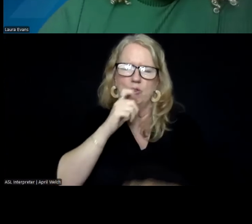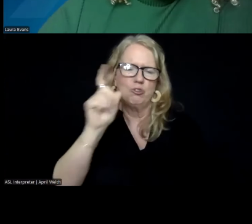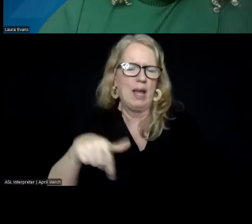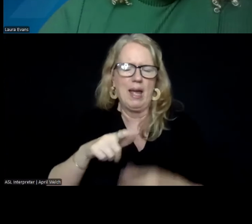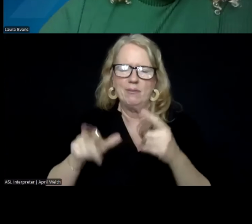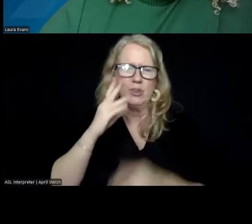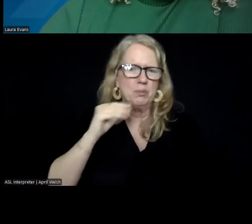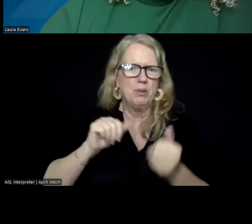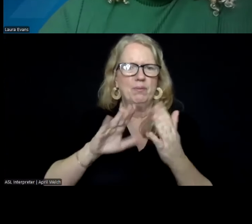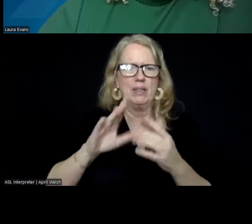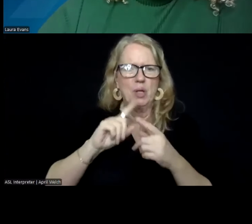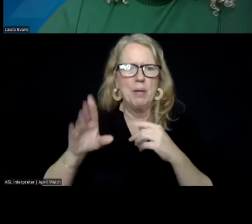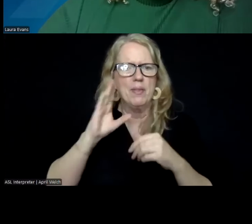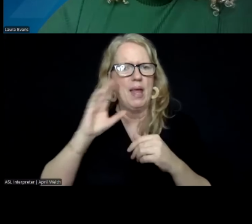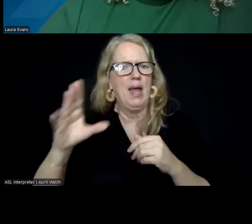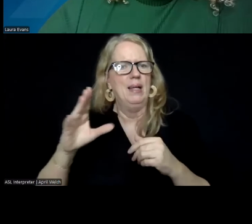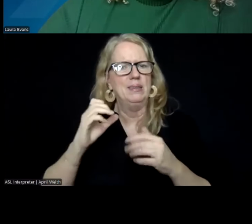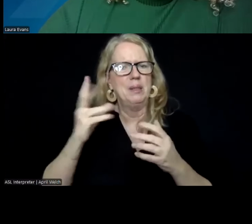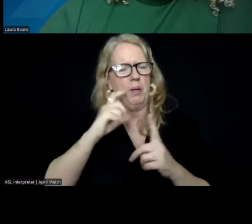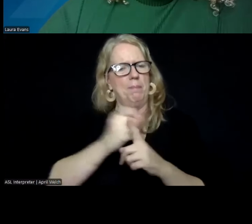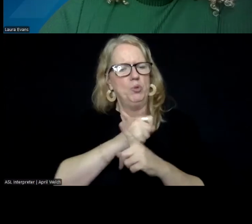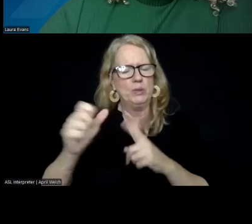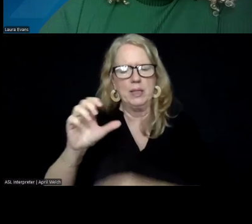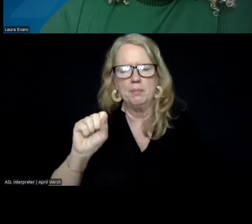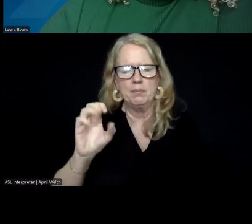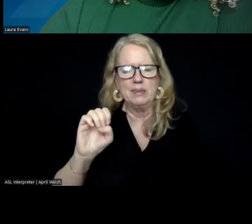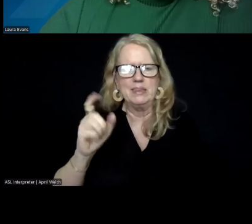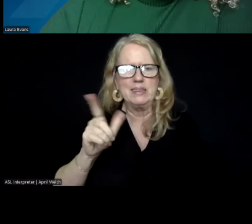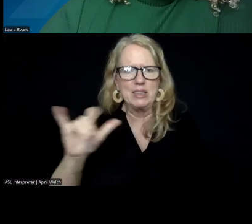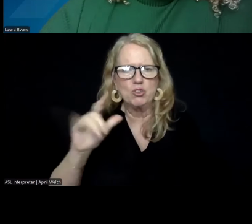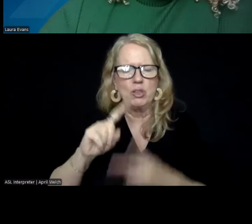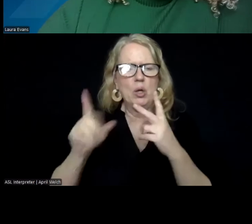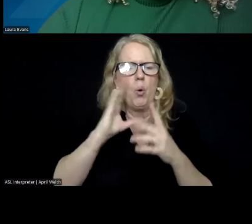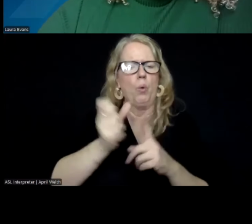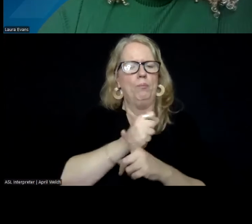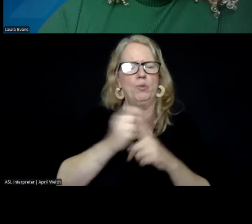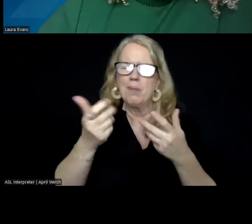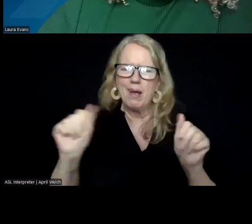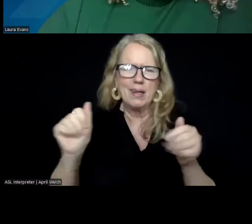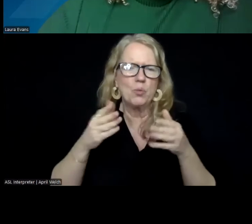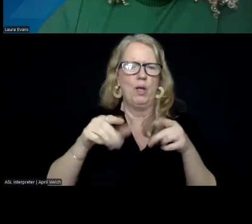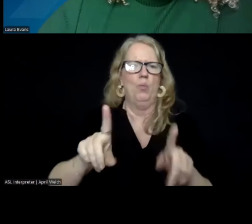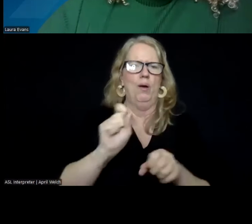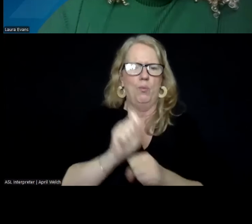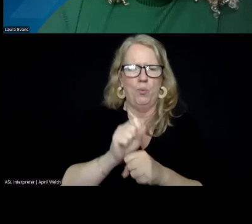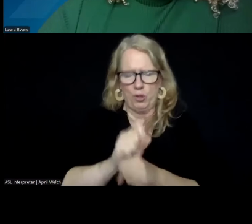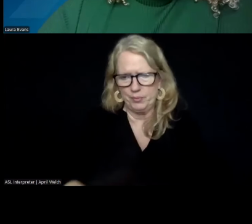face being sexually abused or inappropriate content while they are at work.